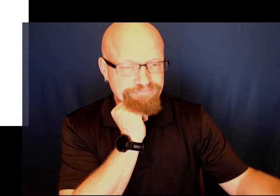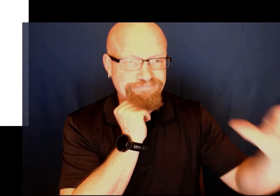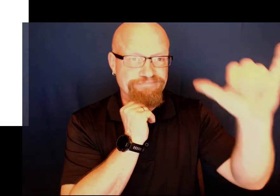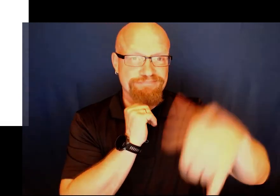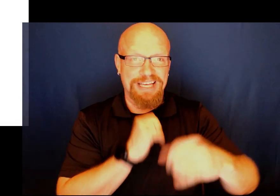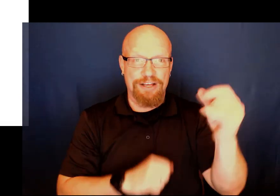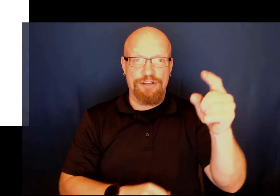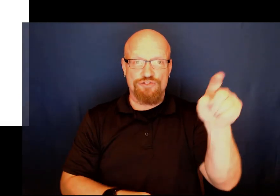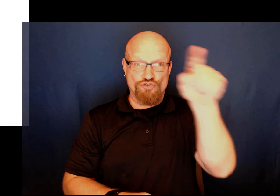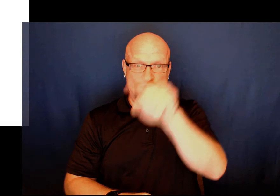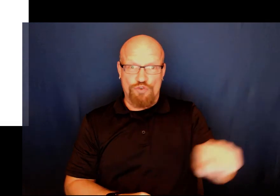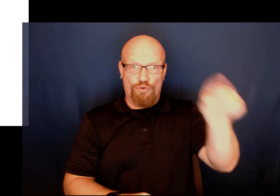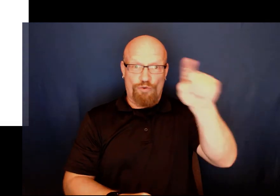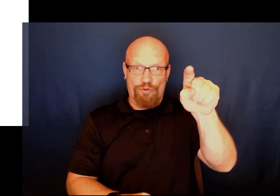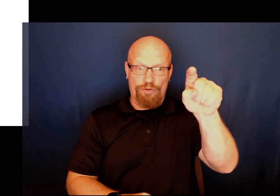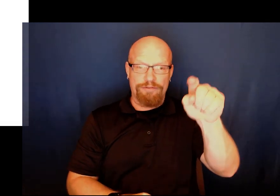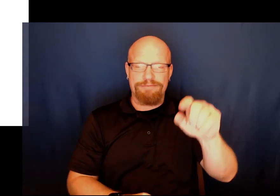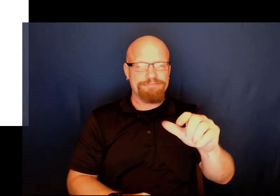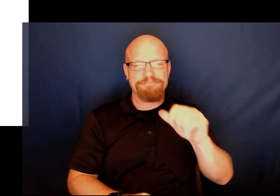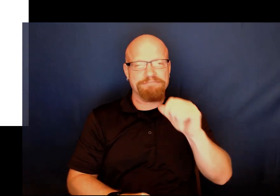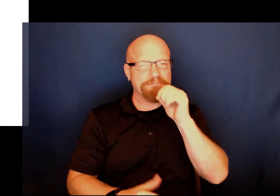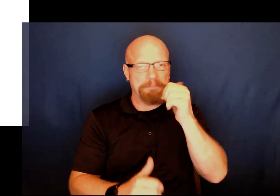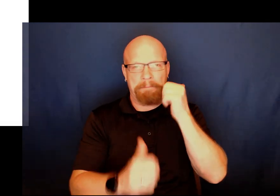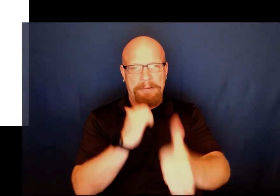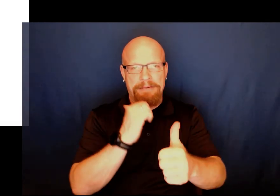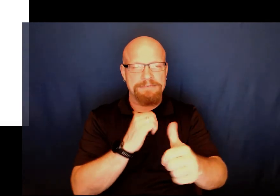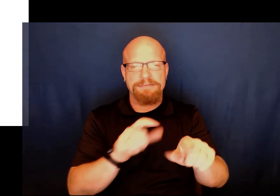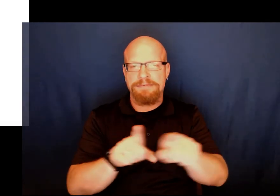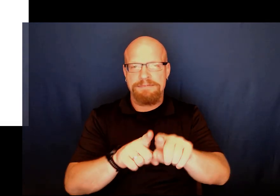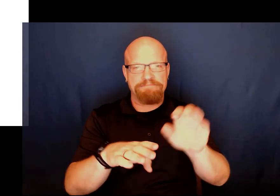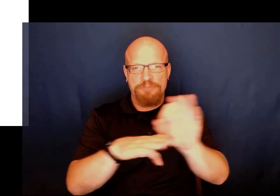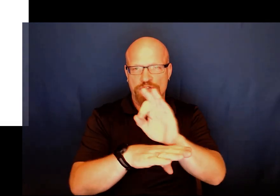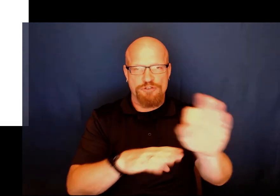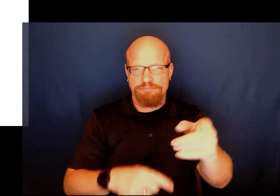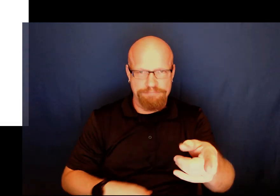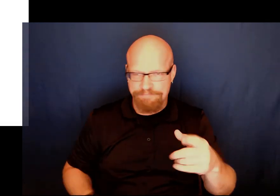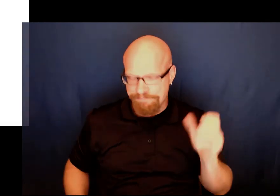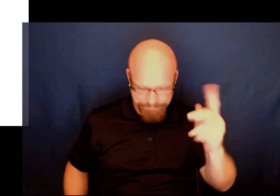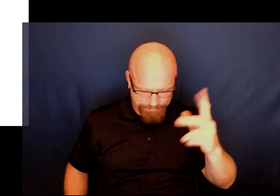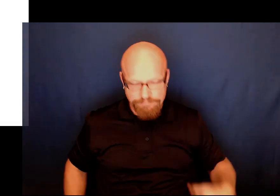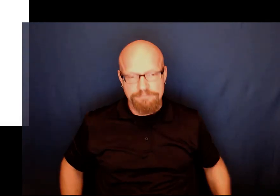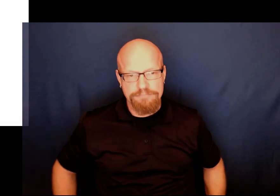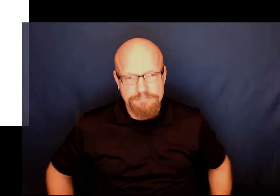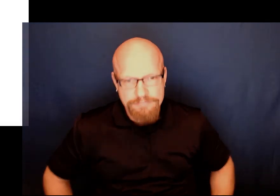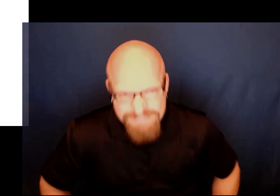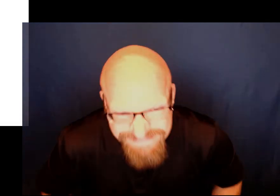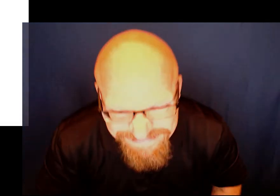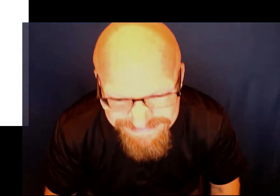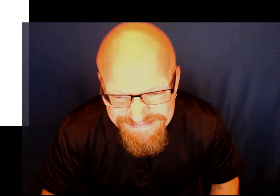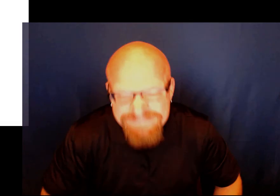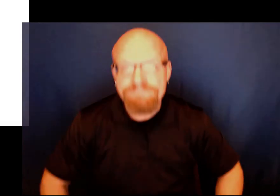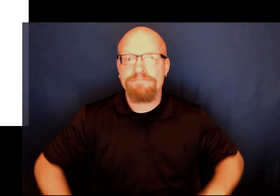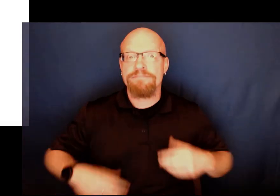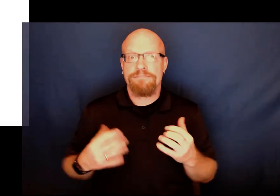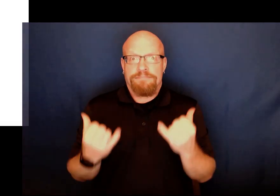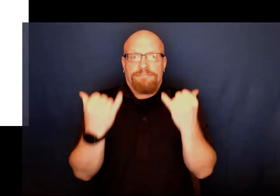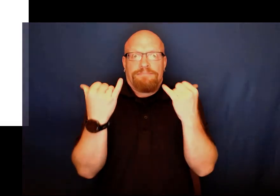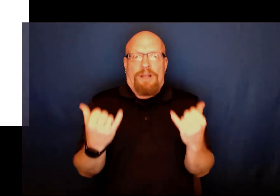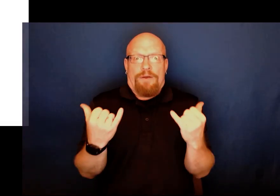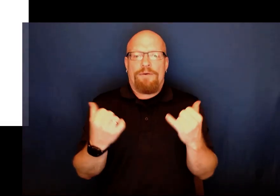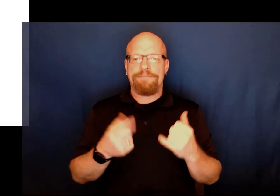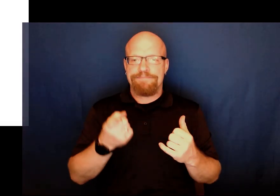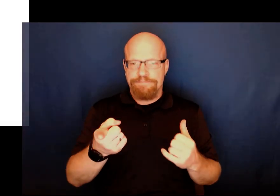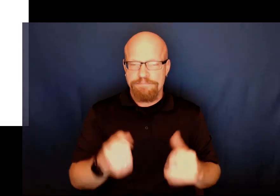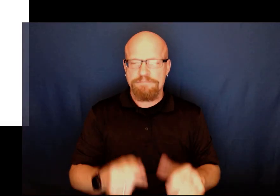And so this is obviously a fail. Circles, the function that creates a circle is not a function, or the